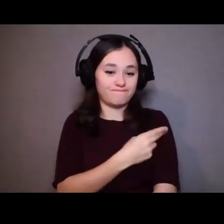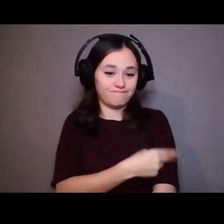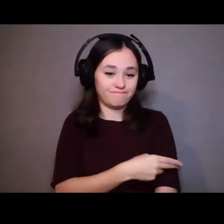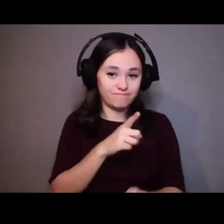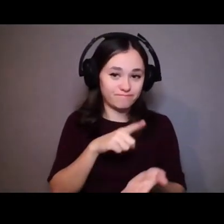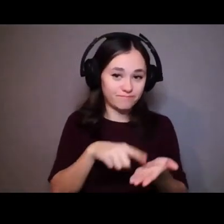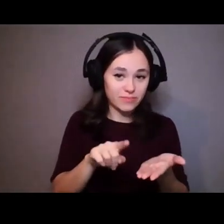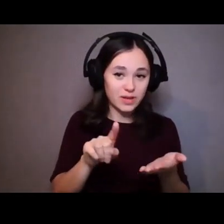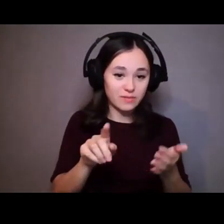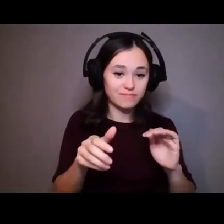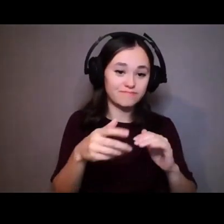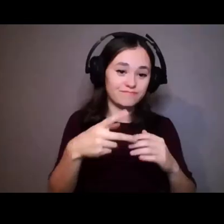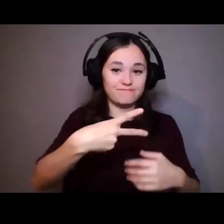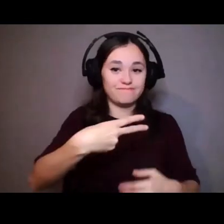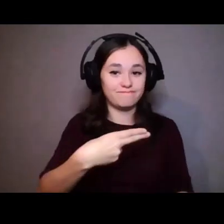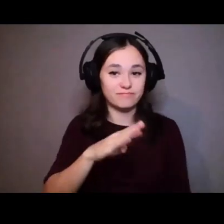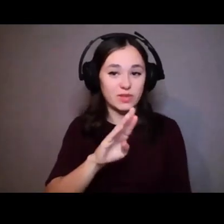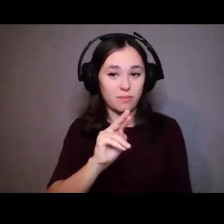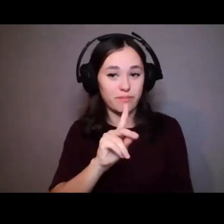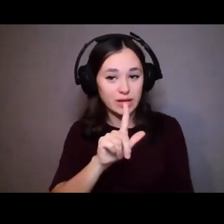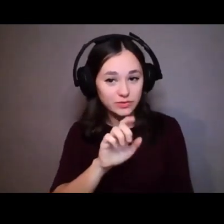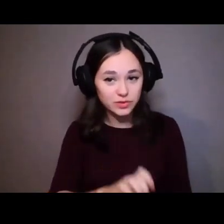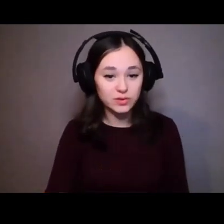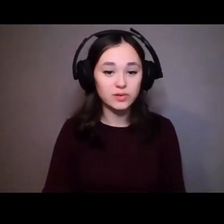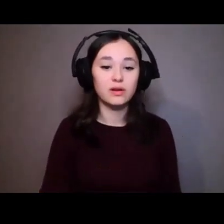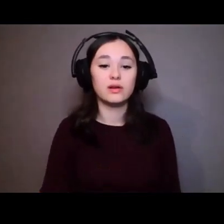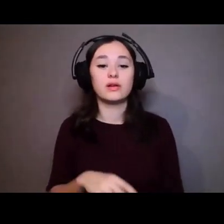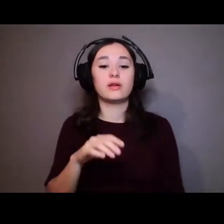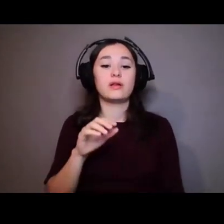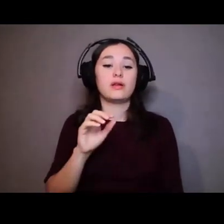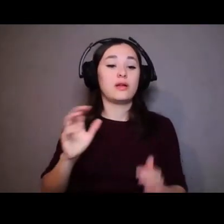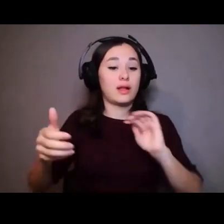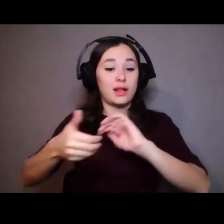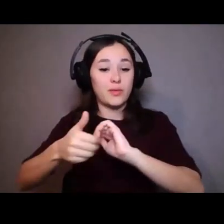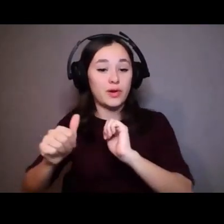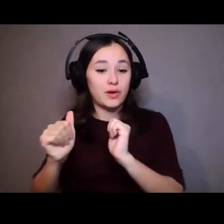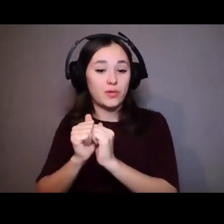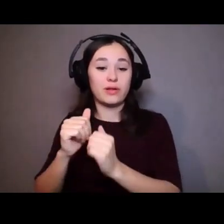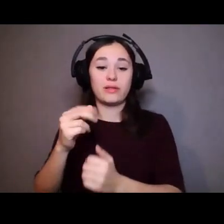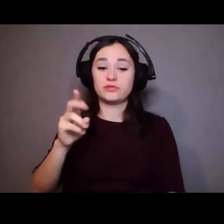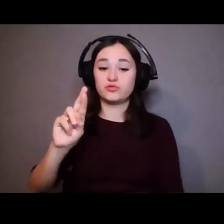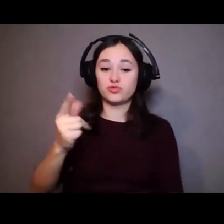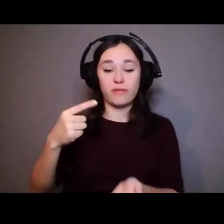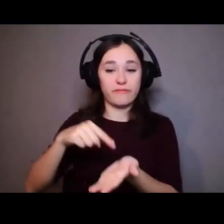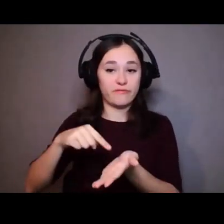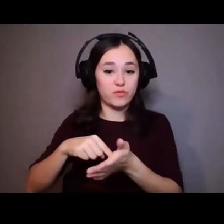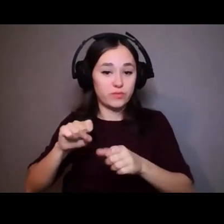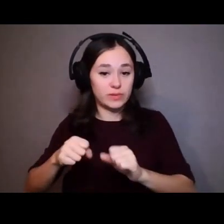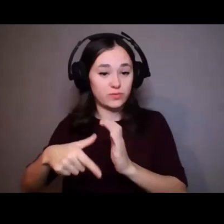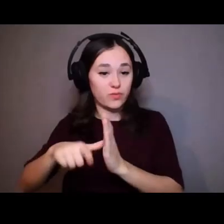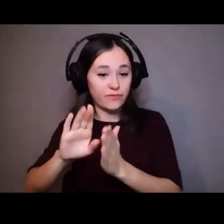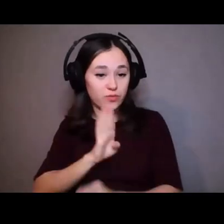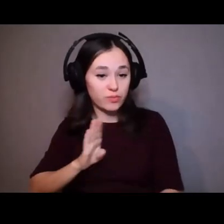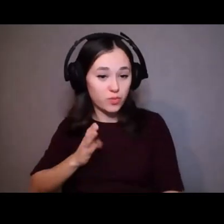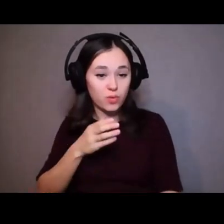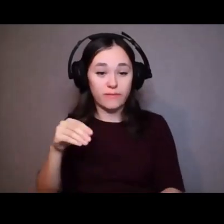Drug Affordability Review Board and Advisory Council, and executing value-based contracts with manufacturers.